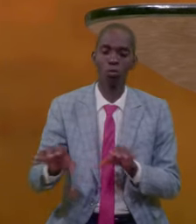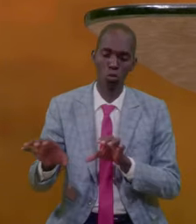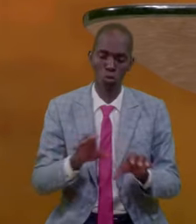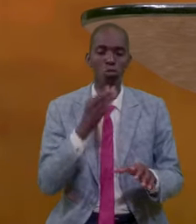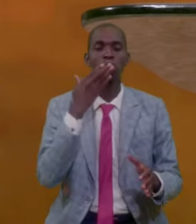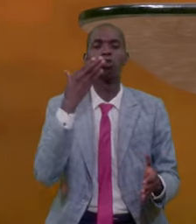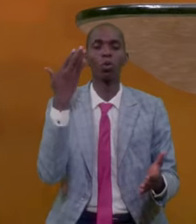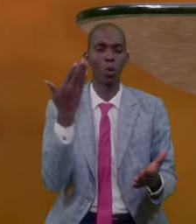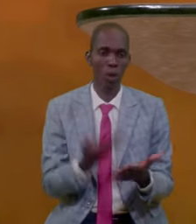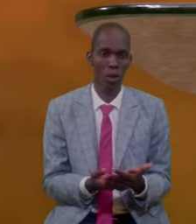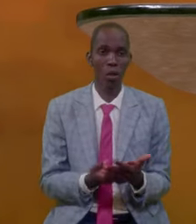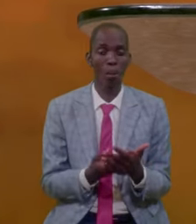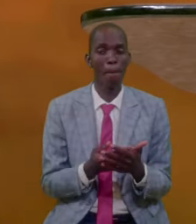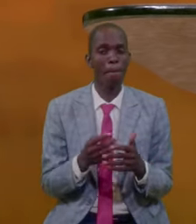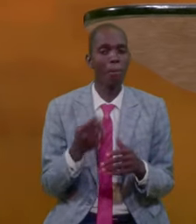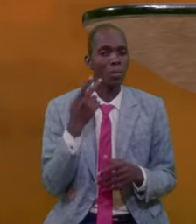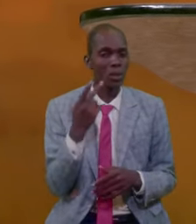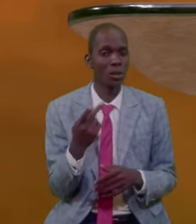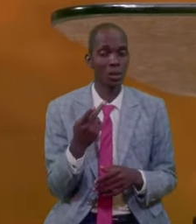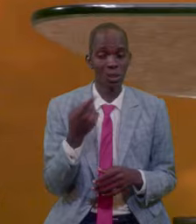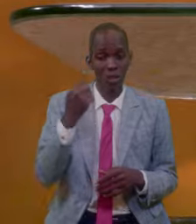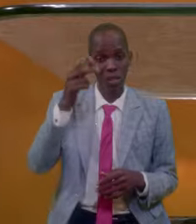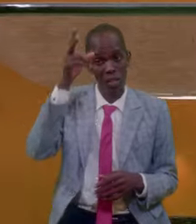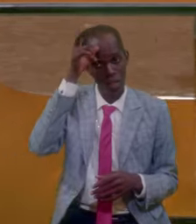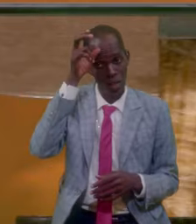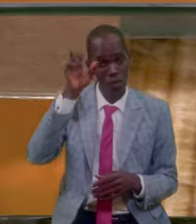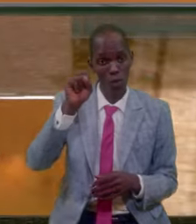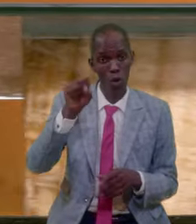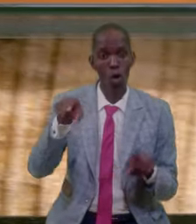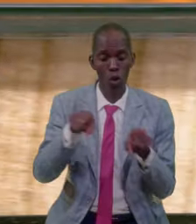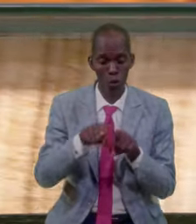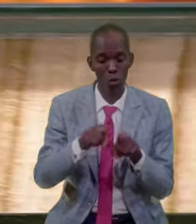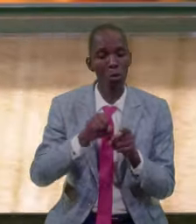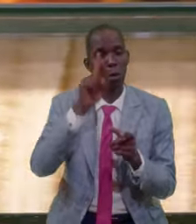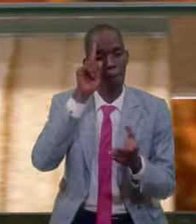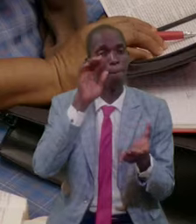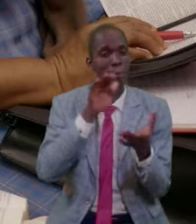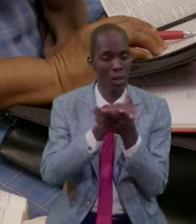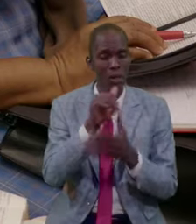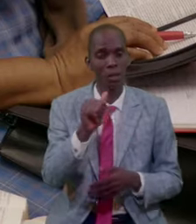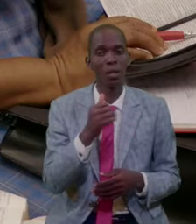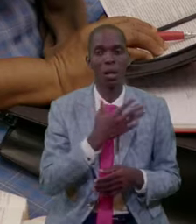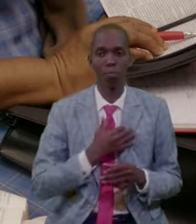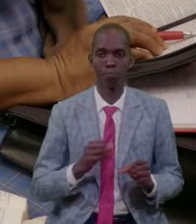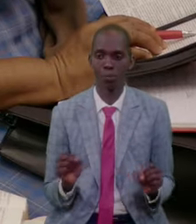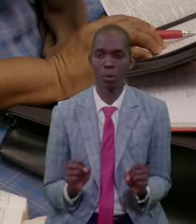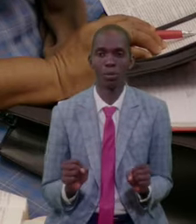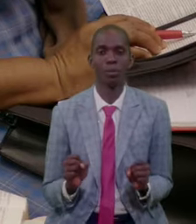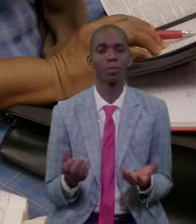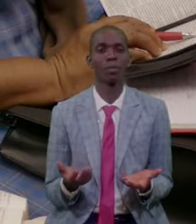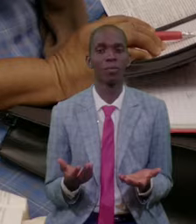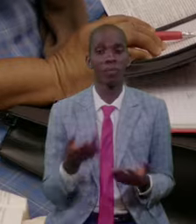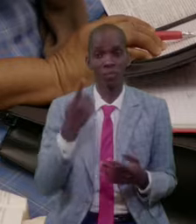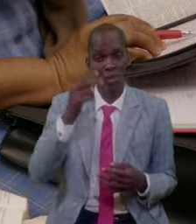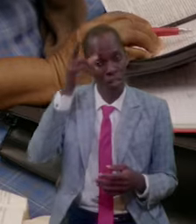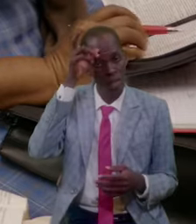well. But look at this, the devils also believe and tremble. The